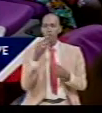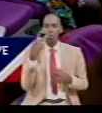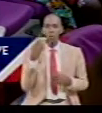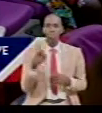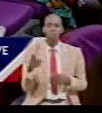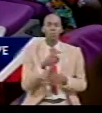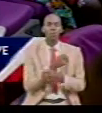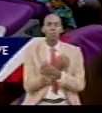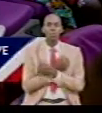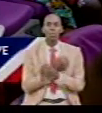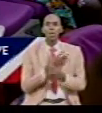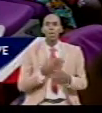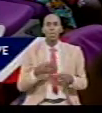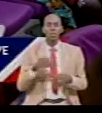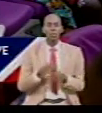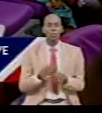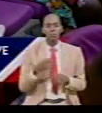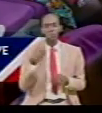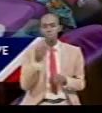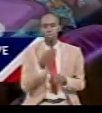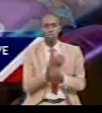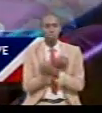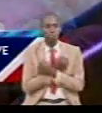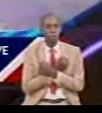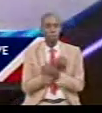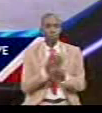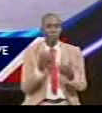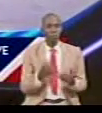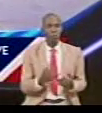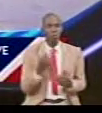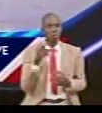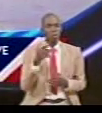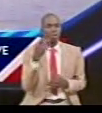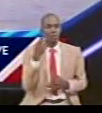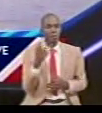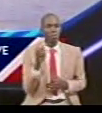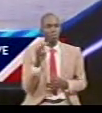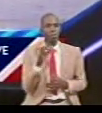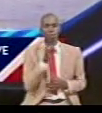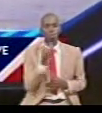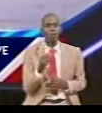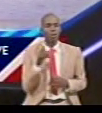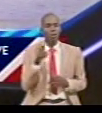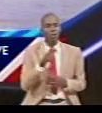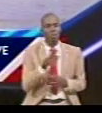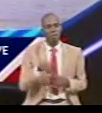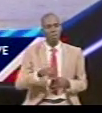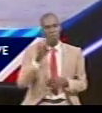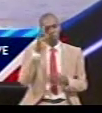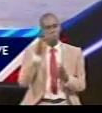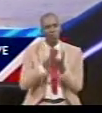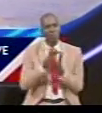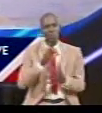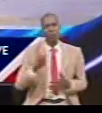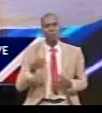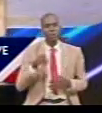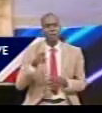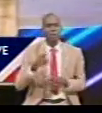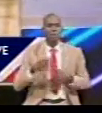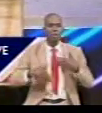now ye see him not, yet believing ye rejoice with joy